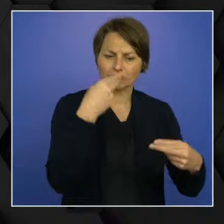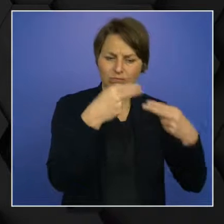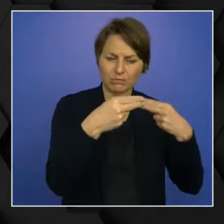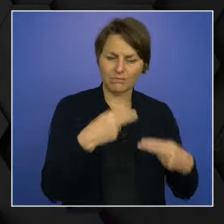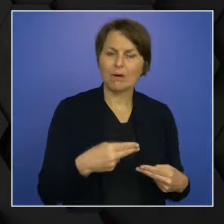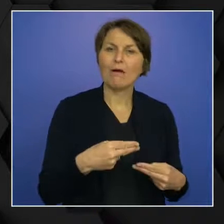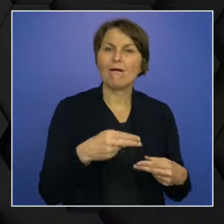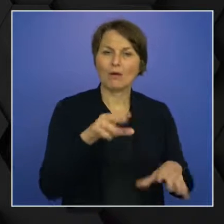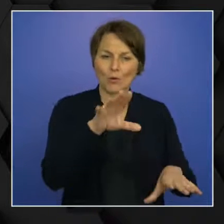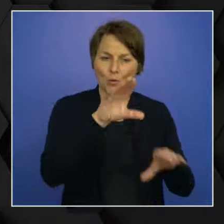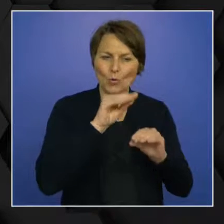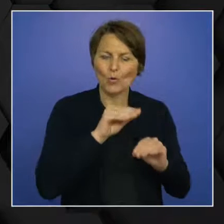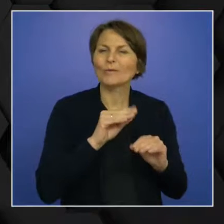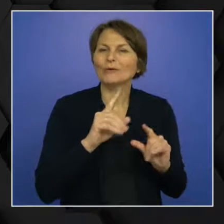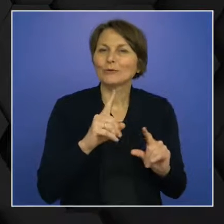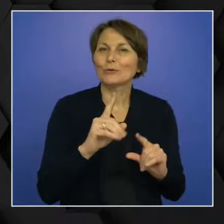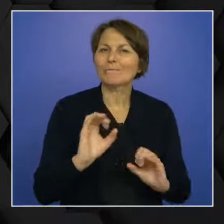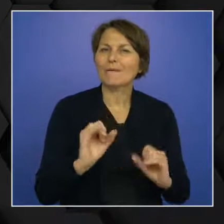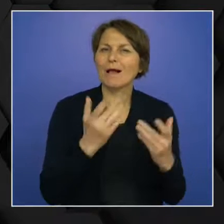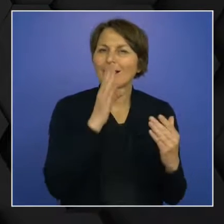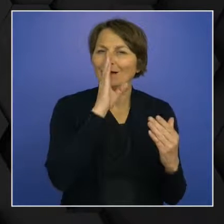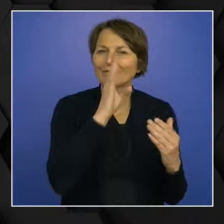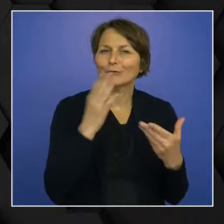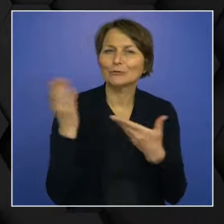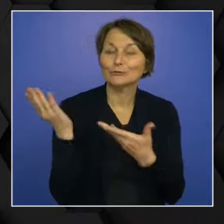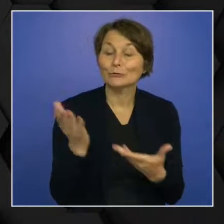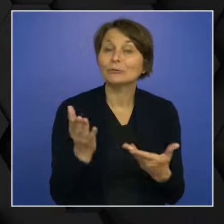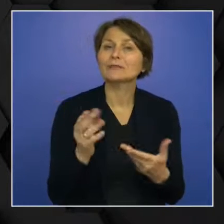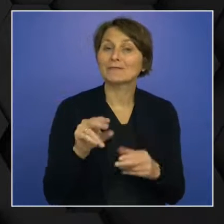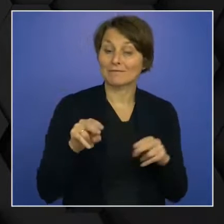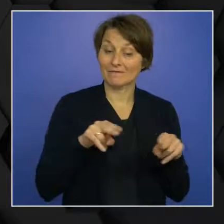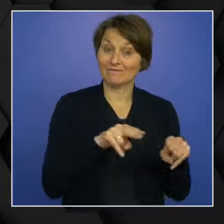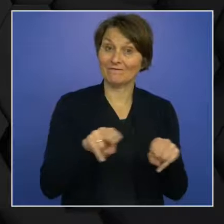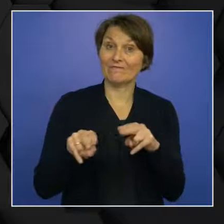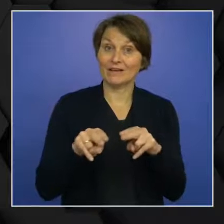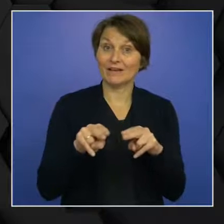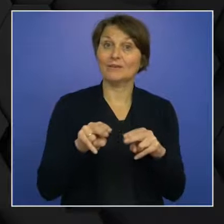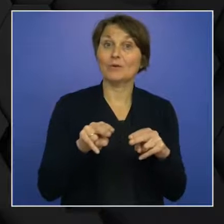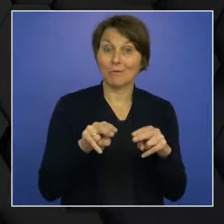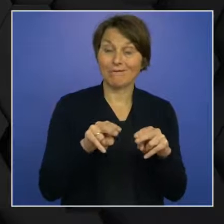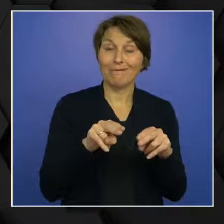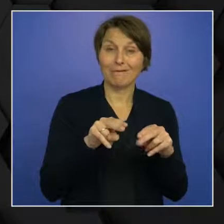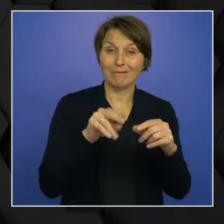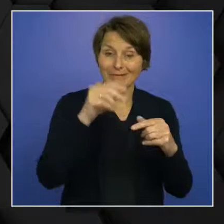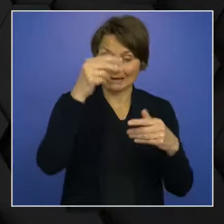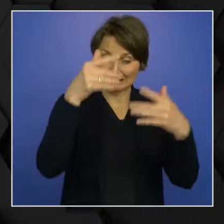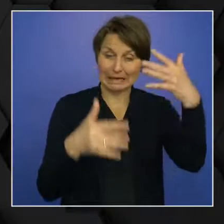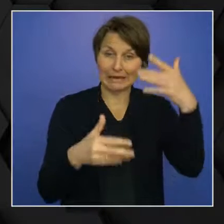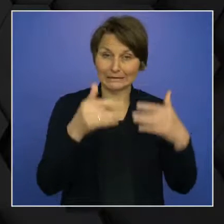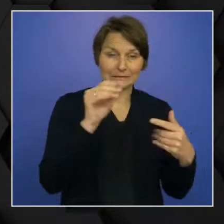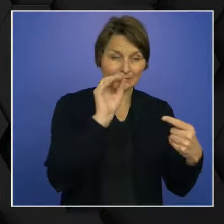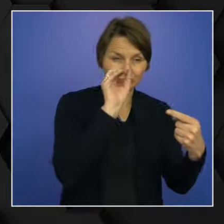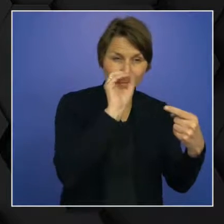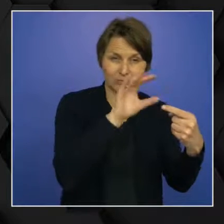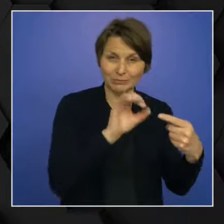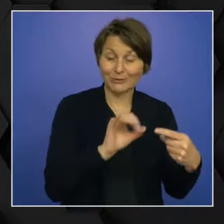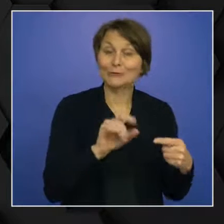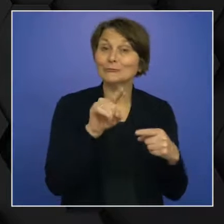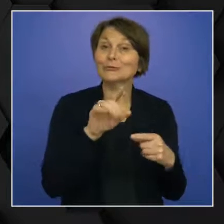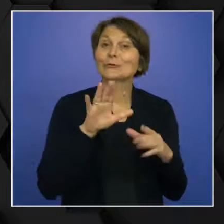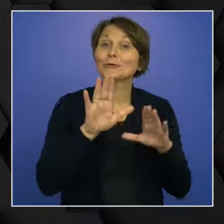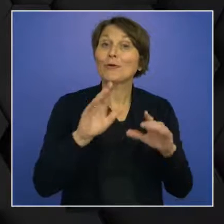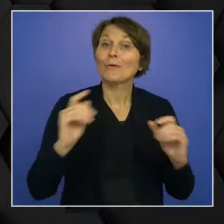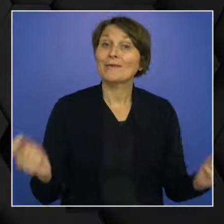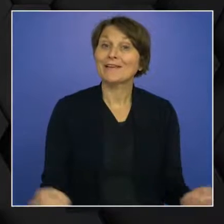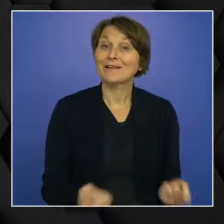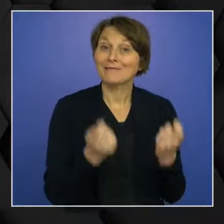your live services using Video Indexers. I showed you Immersive Reader. You can make your event accessible and cater